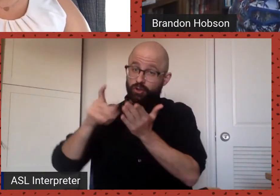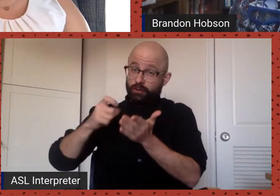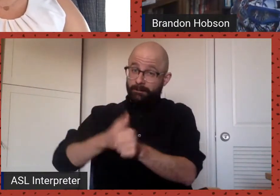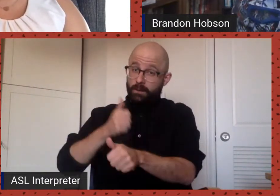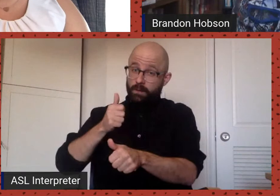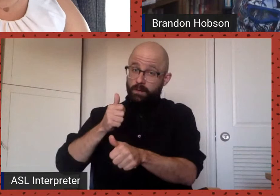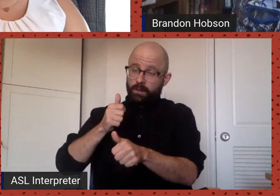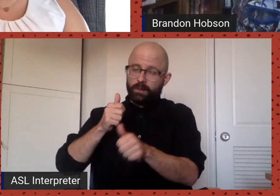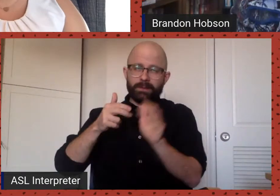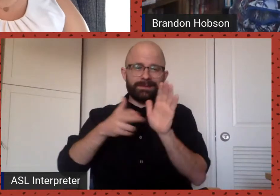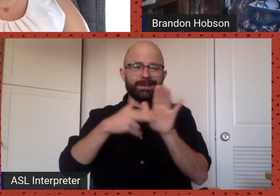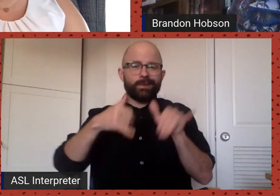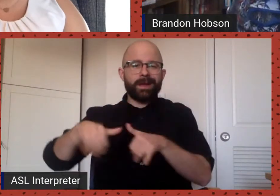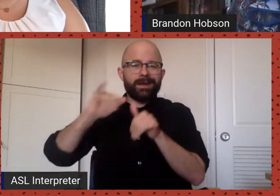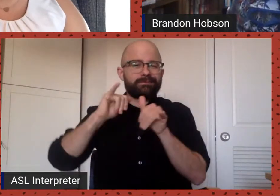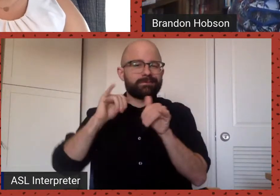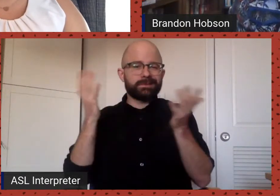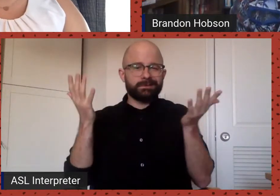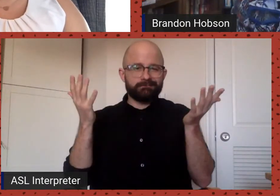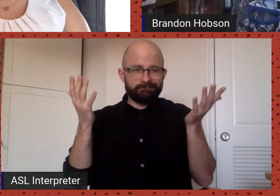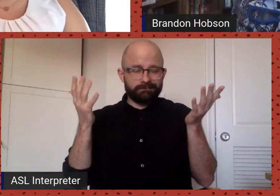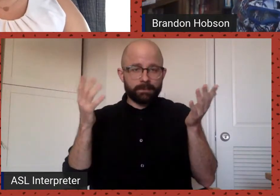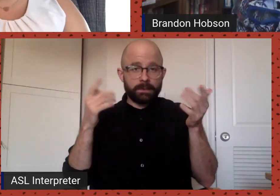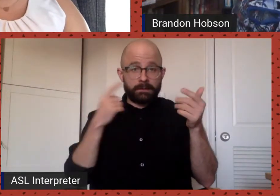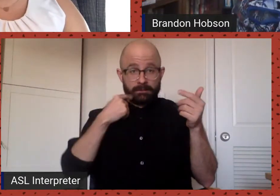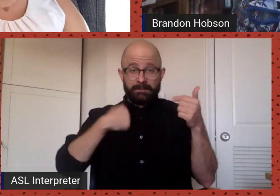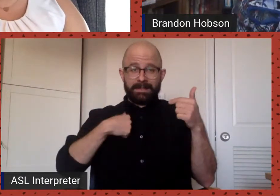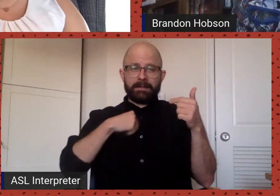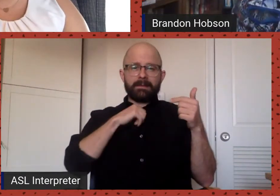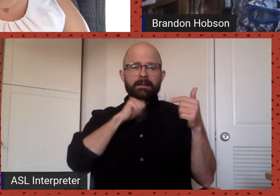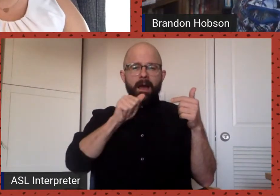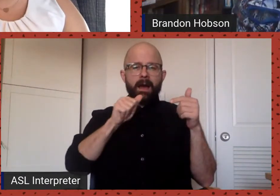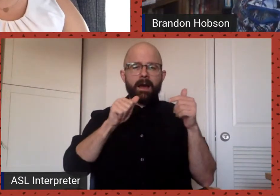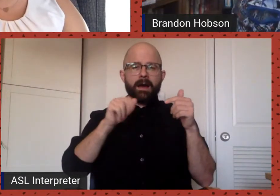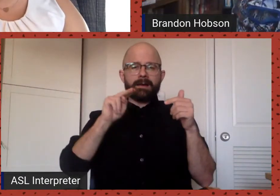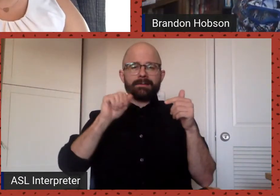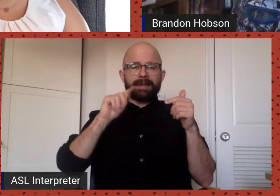of non-Native readers, to me, it feels like